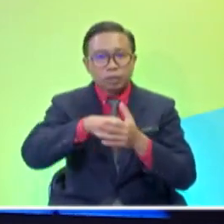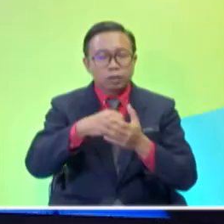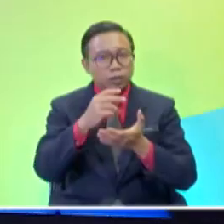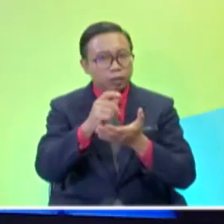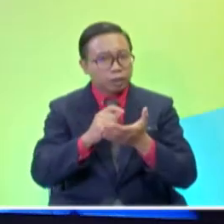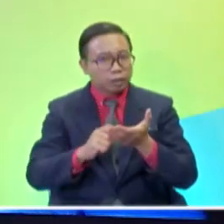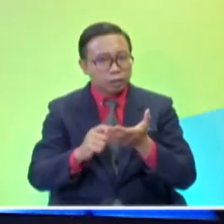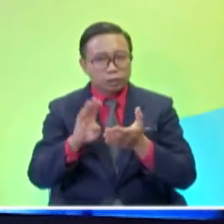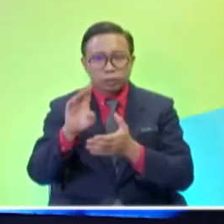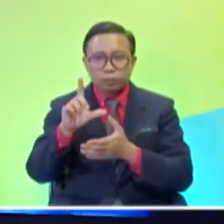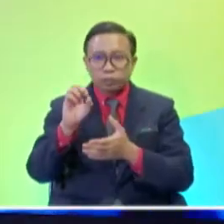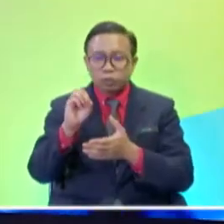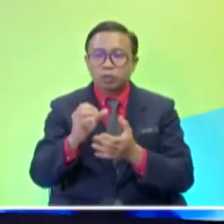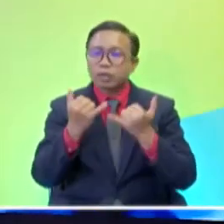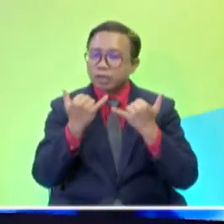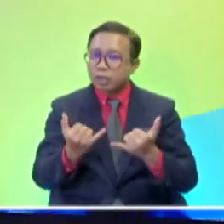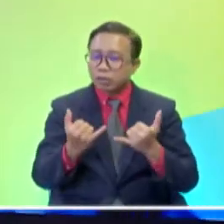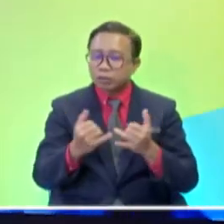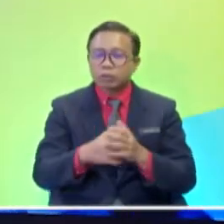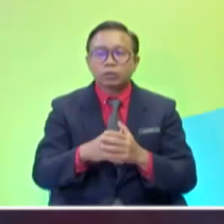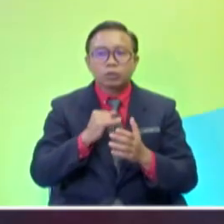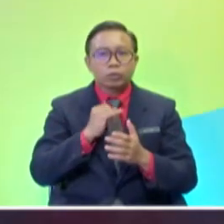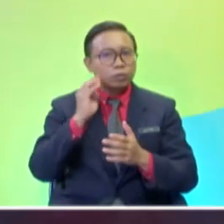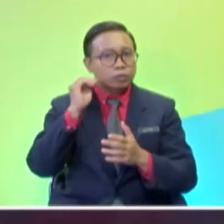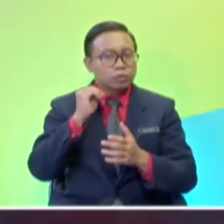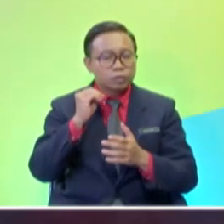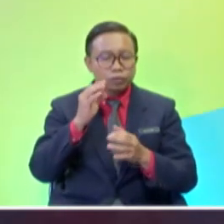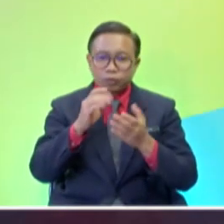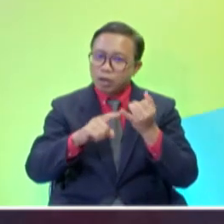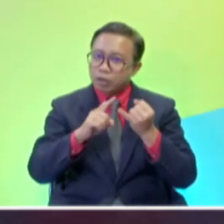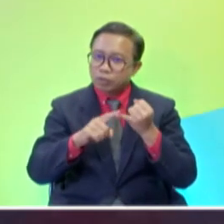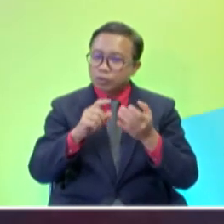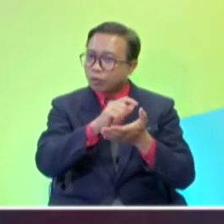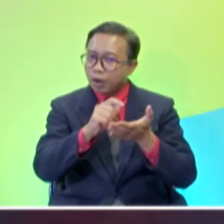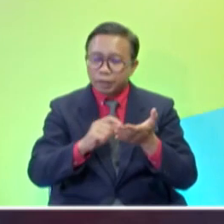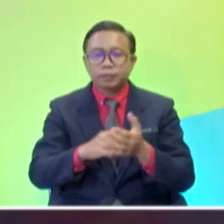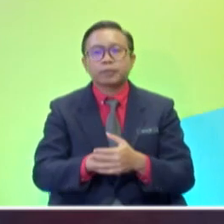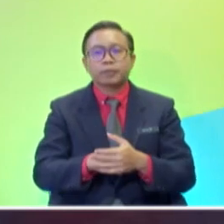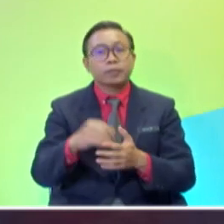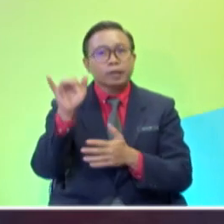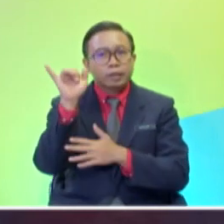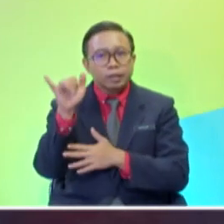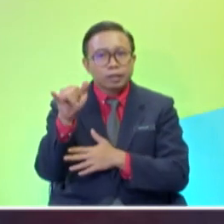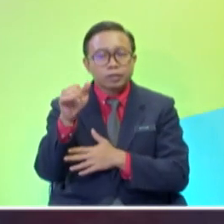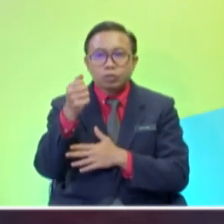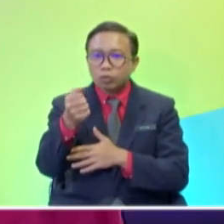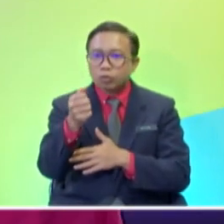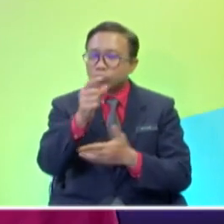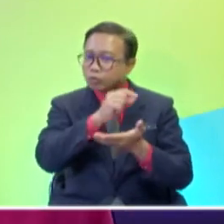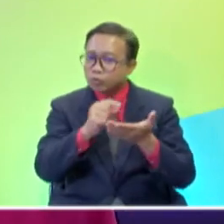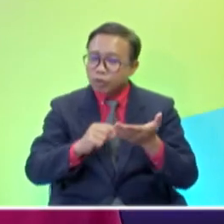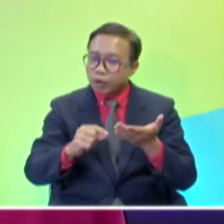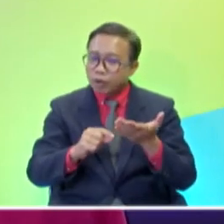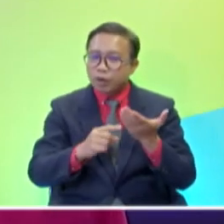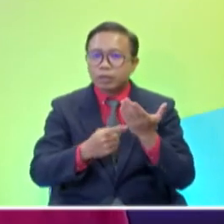blog. So right now, Miss Ima, do we get to finally write? Yes, of course. You guys are going to start writing